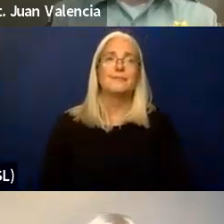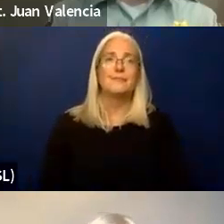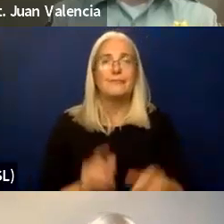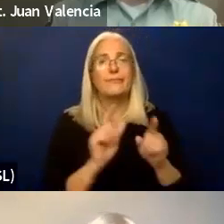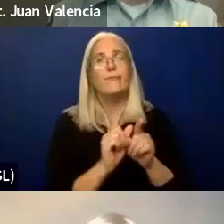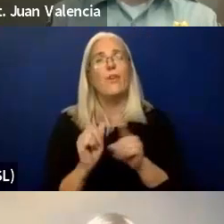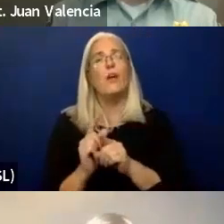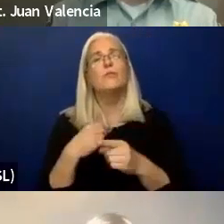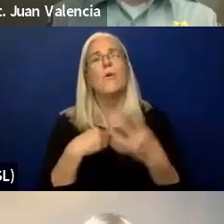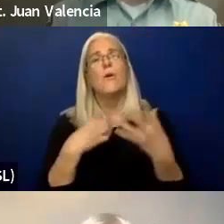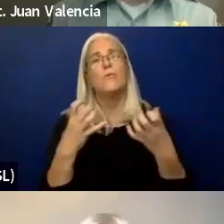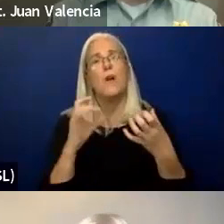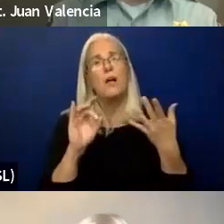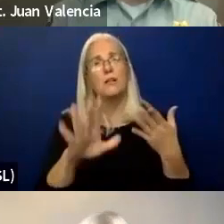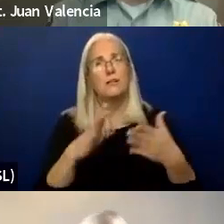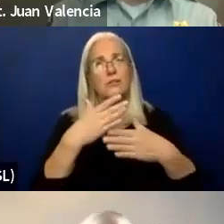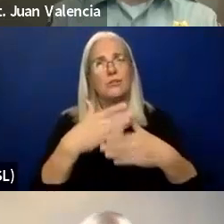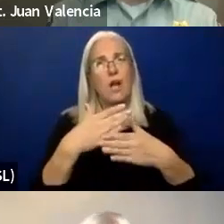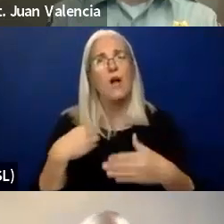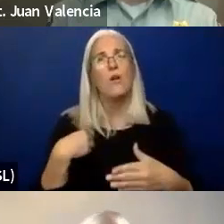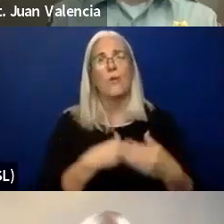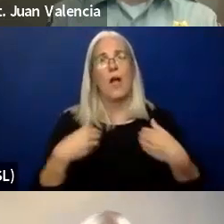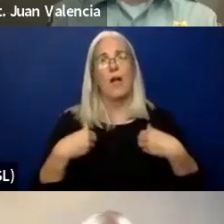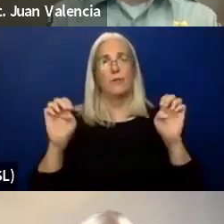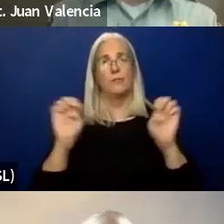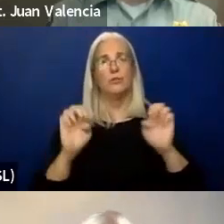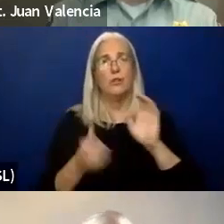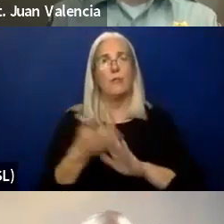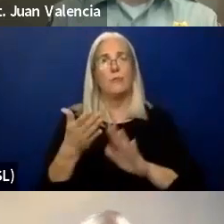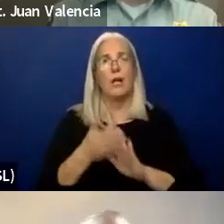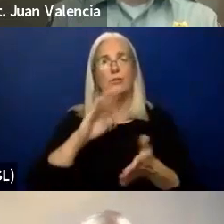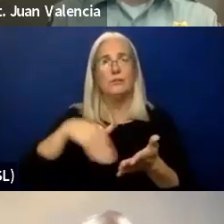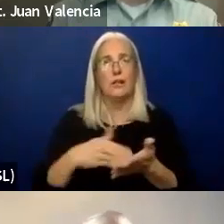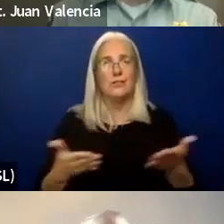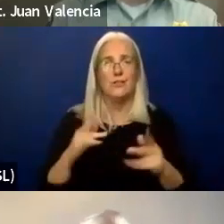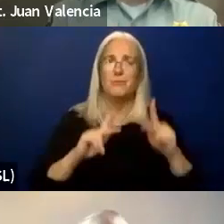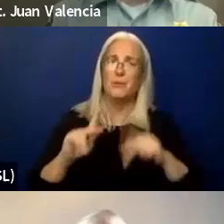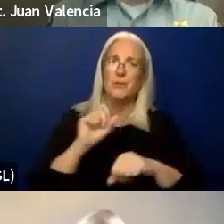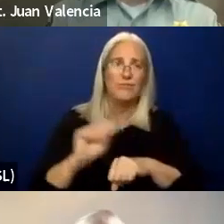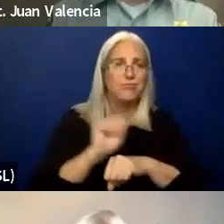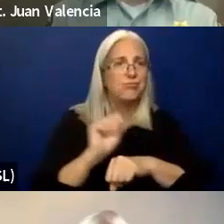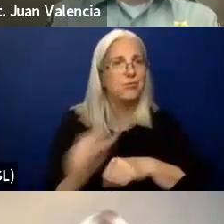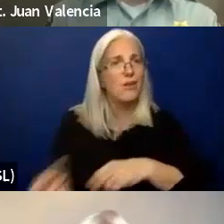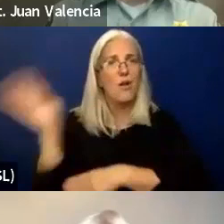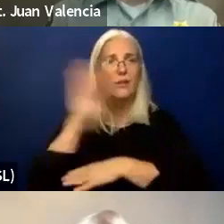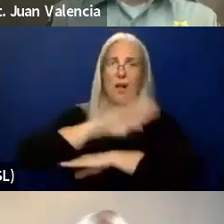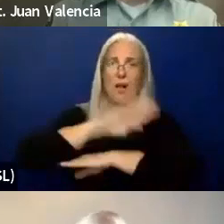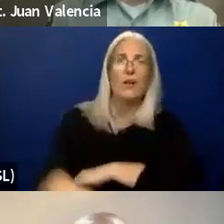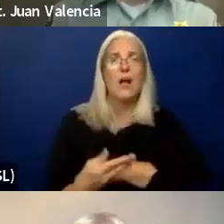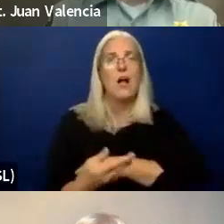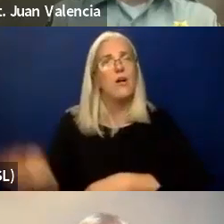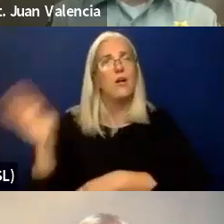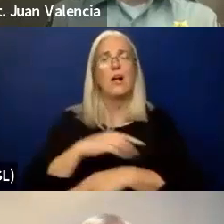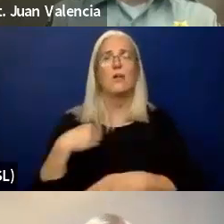staffed 24/7 as of last night, and we will be also tonight. In an abundance of caution, we want to make sure that we are ready to continue to support